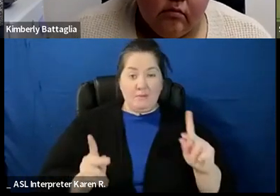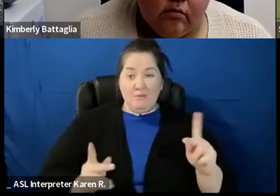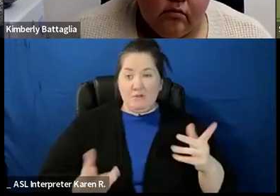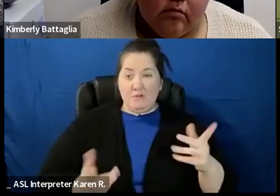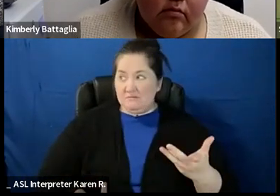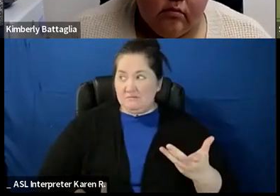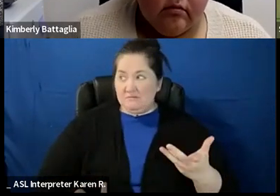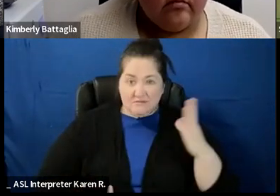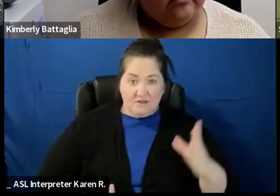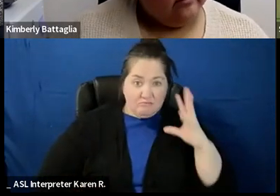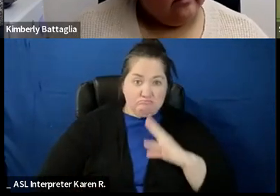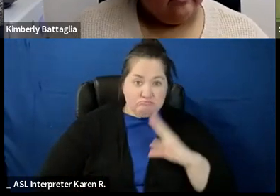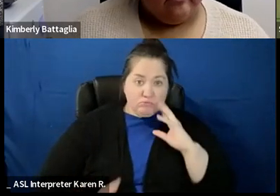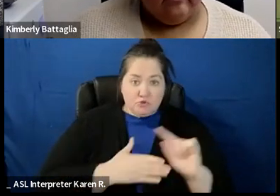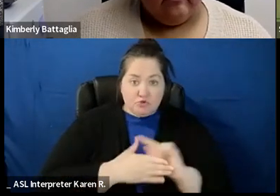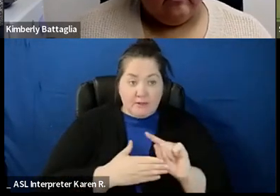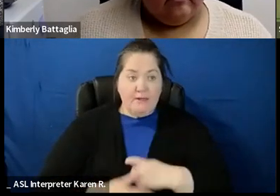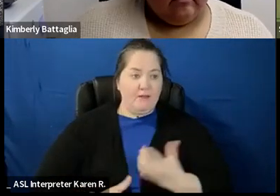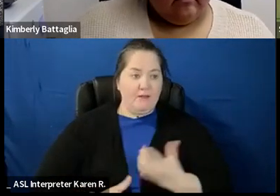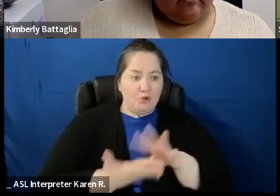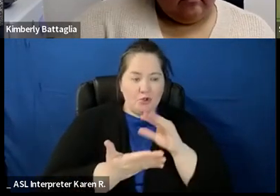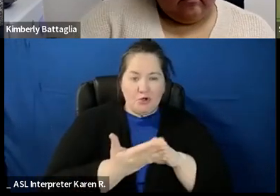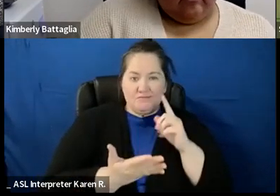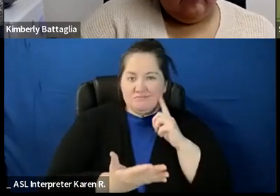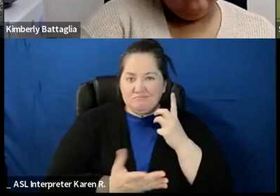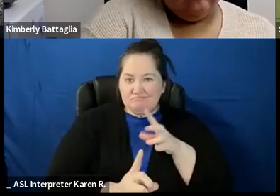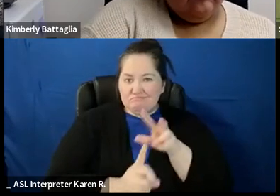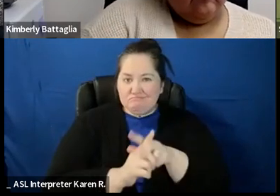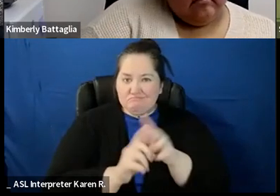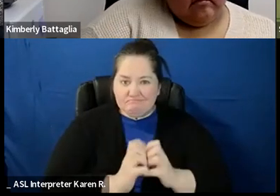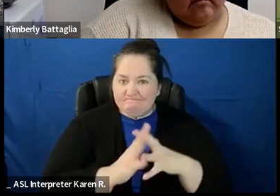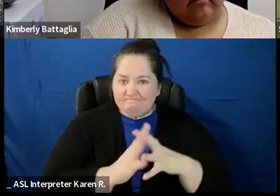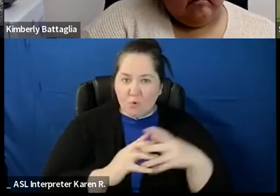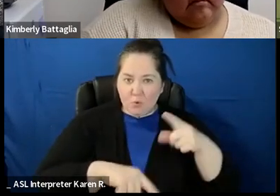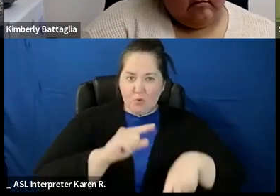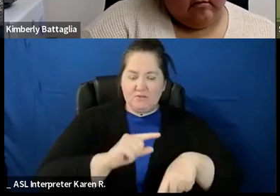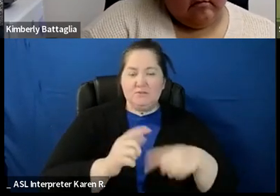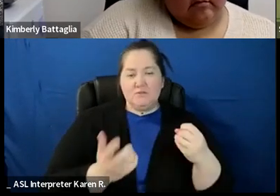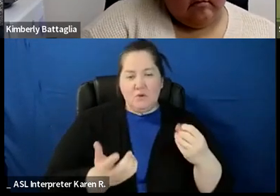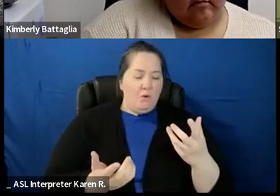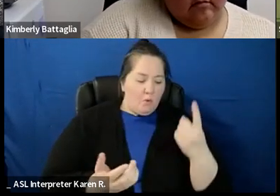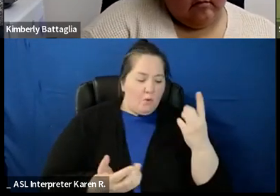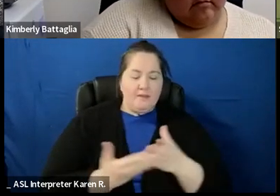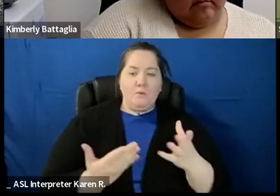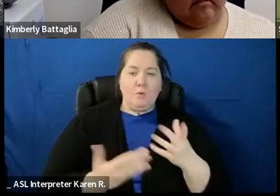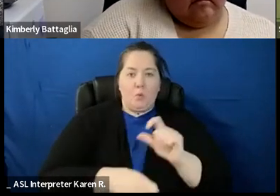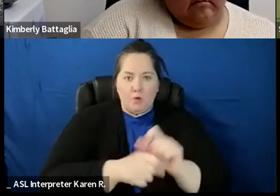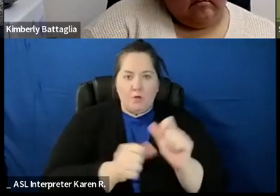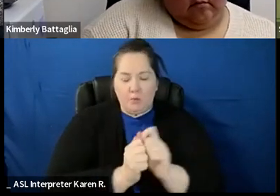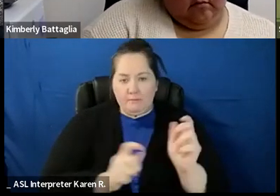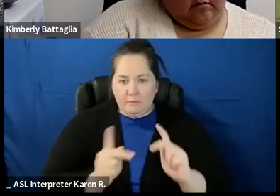the training, and a lot of what you learned was never really implemented, right? And so that's one of the things that we want to be, you know, be able to work with people on is,